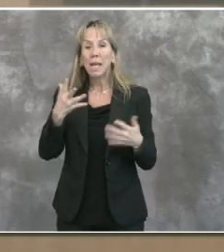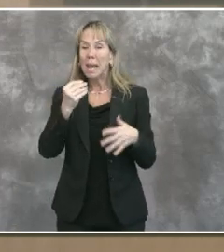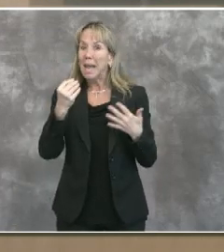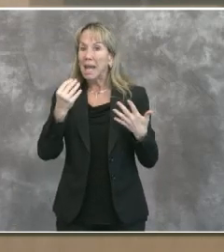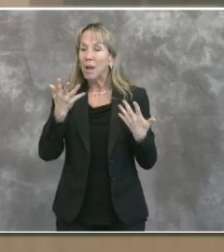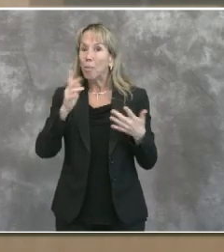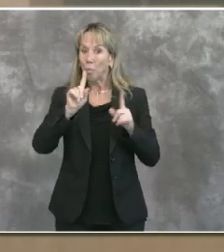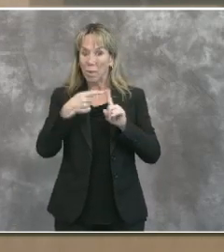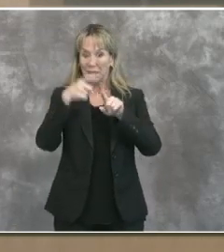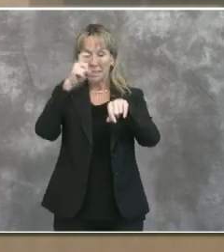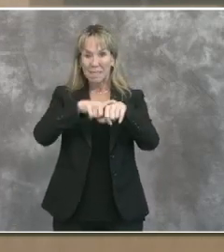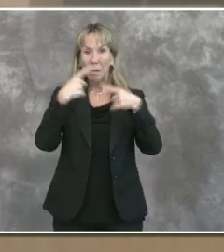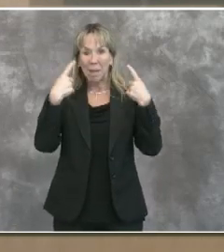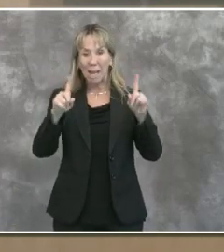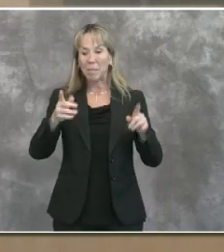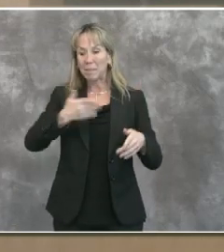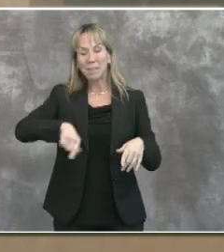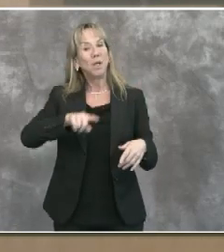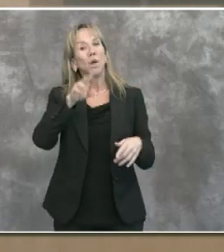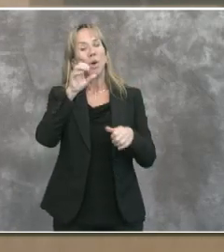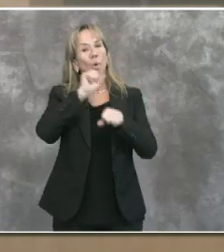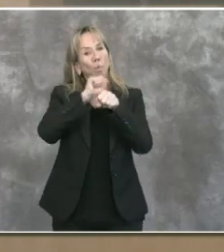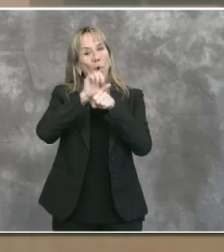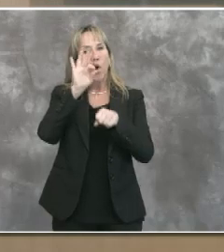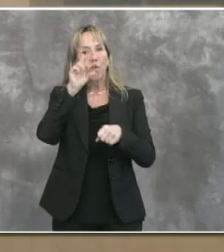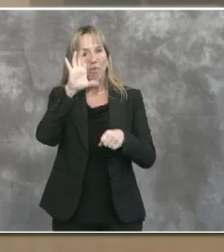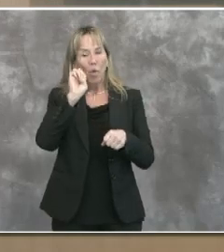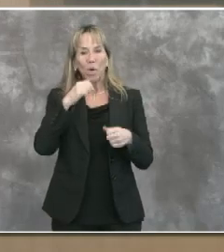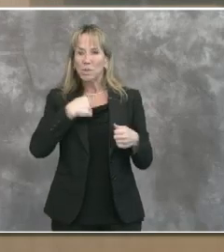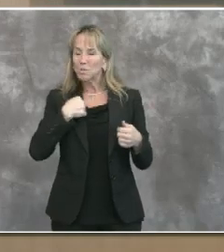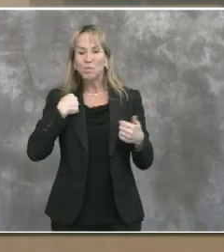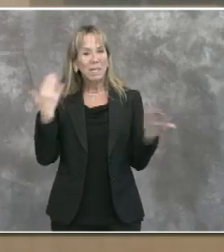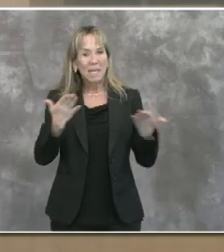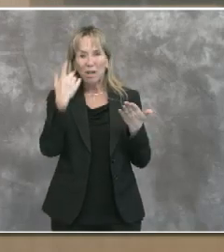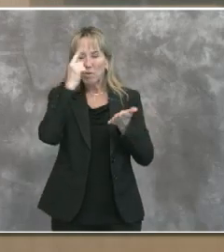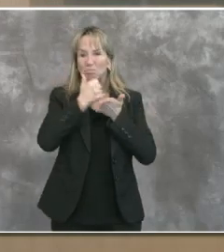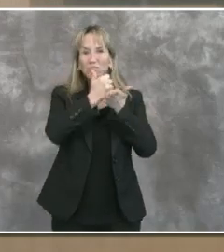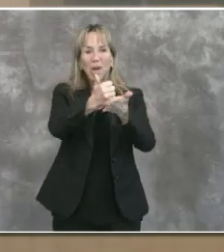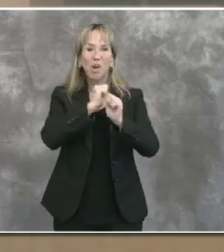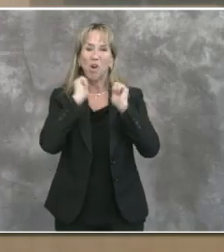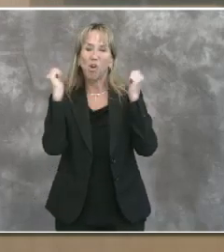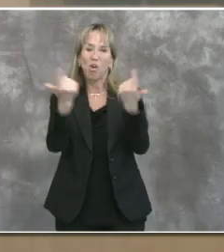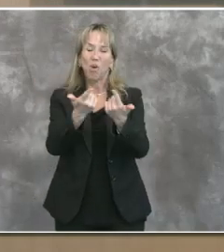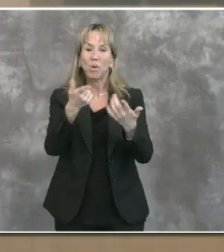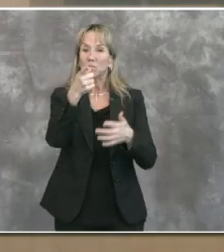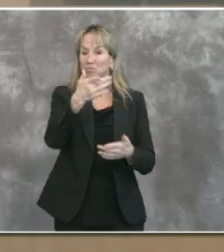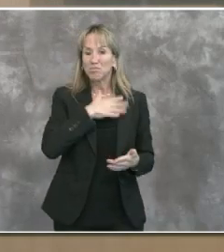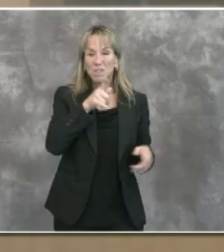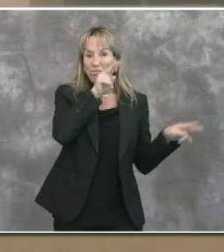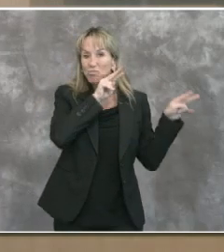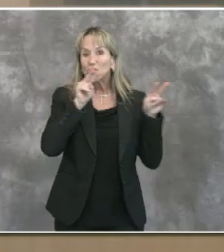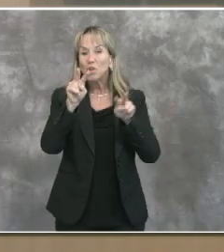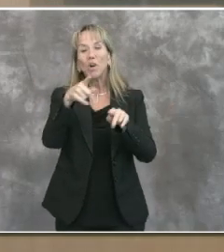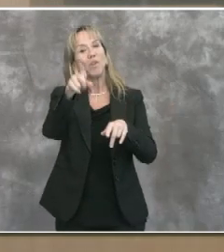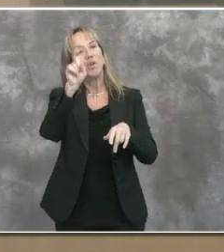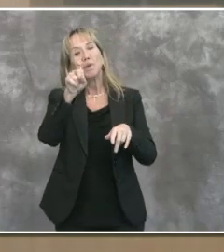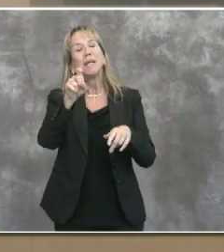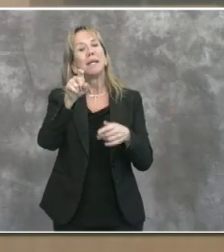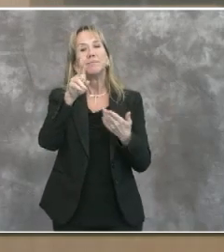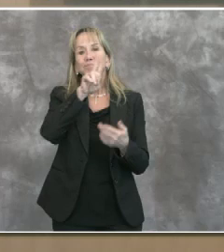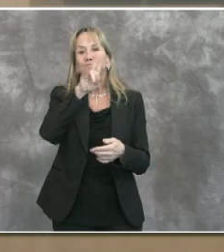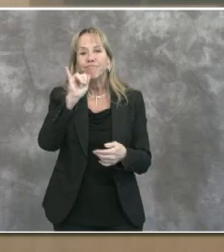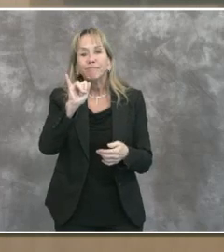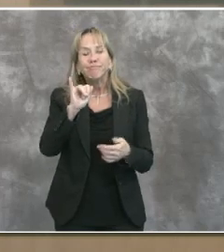Workforce Partnership is there for the entire region. So workers, go there. We're able to help you connect for unemployment insurance. And